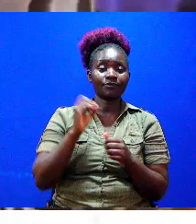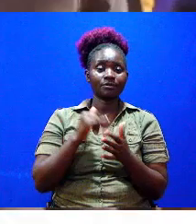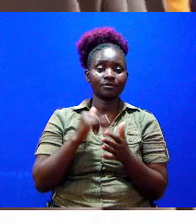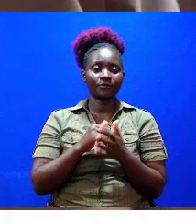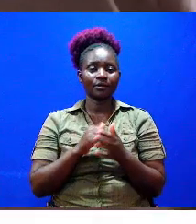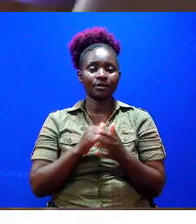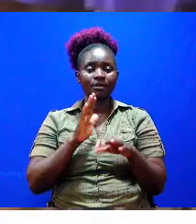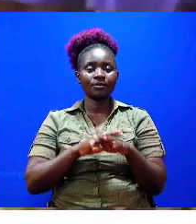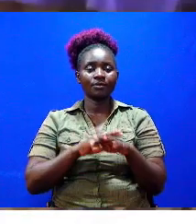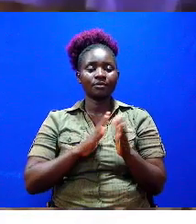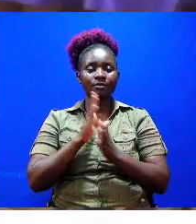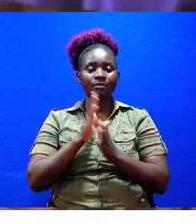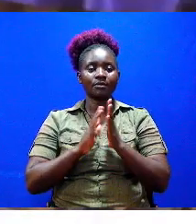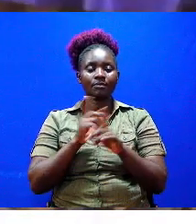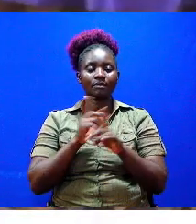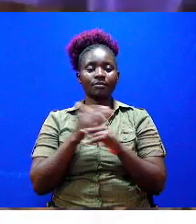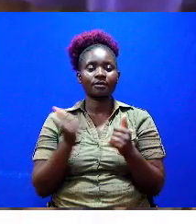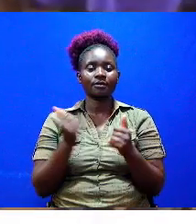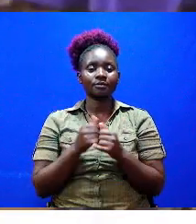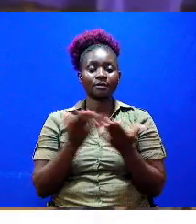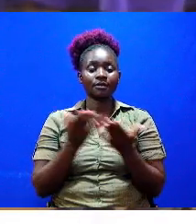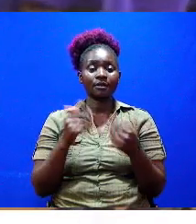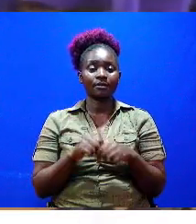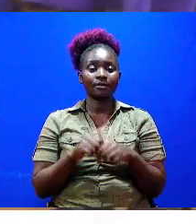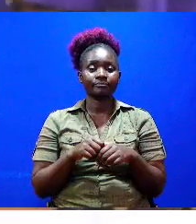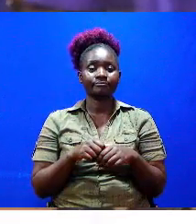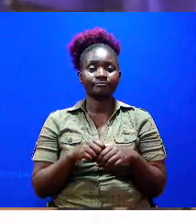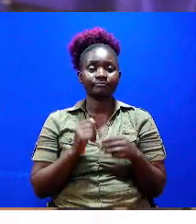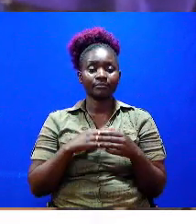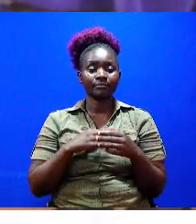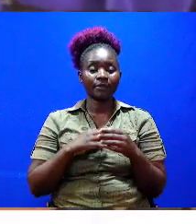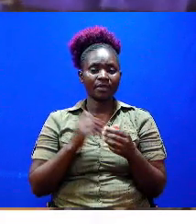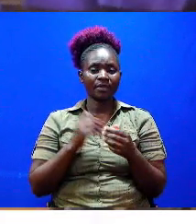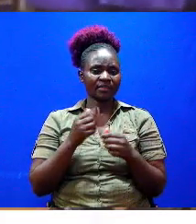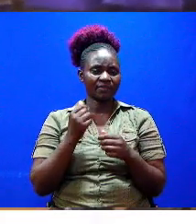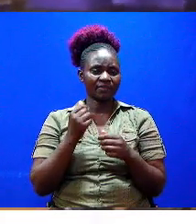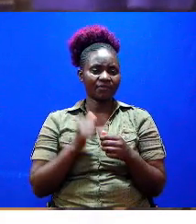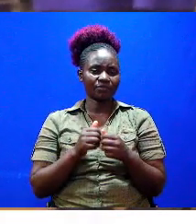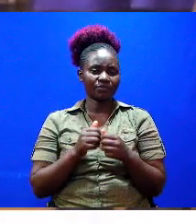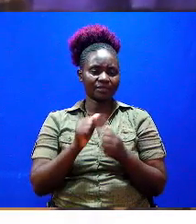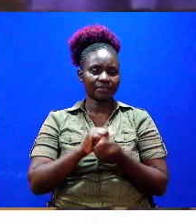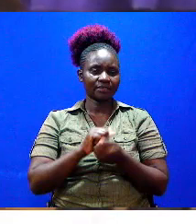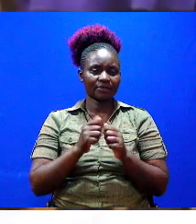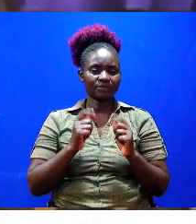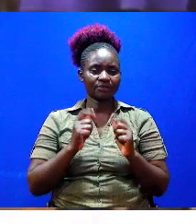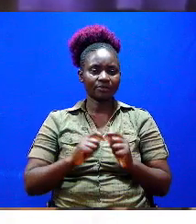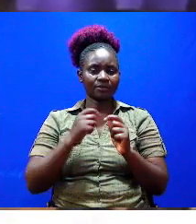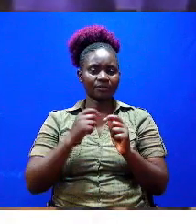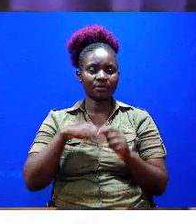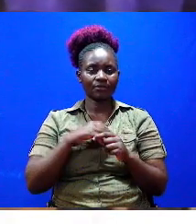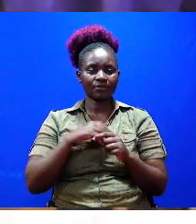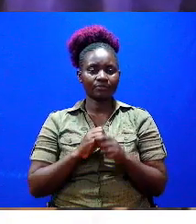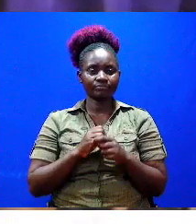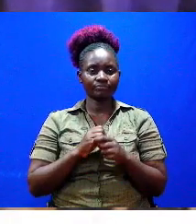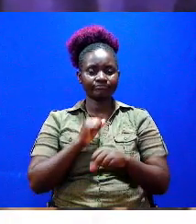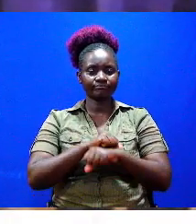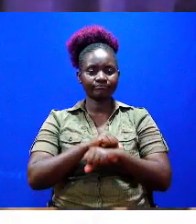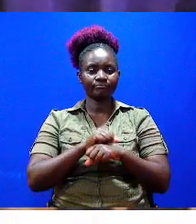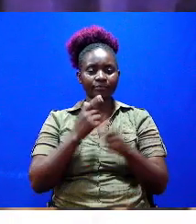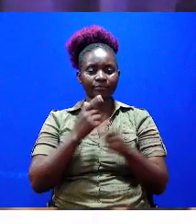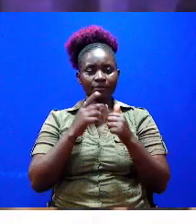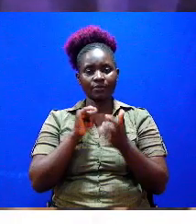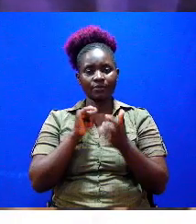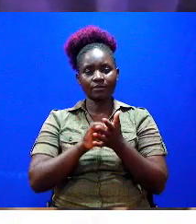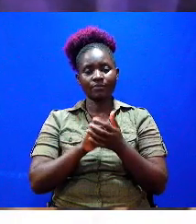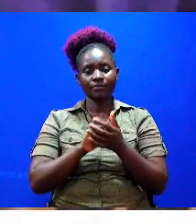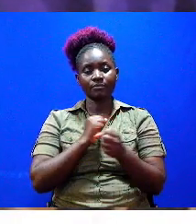but we are yet facing a few challenges but we are trying like our school we really came together and we said these are our children